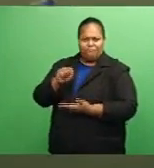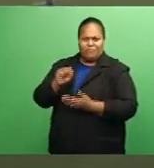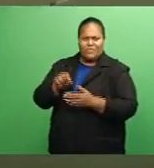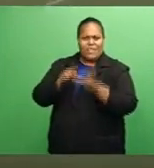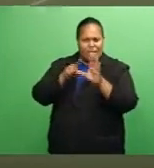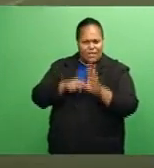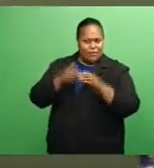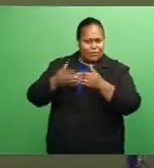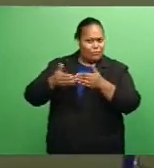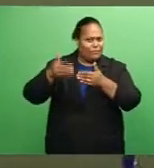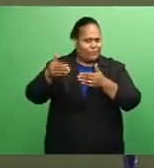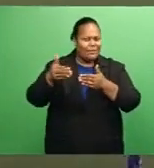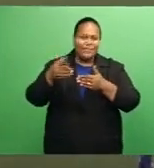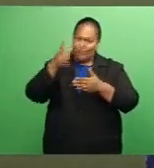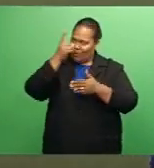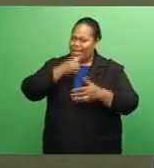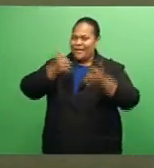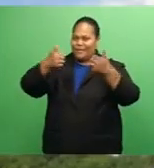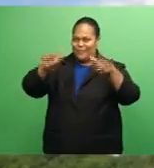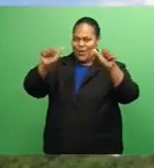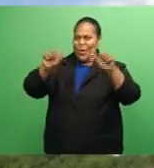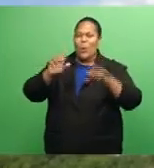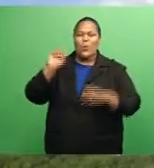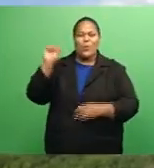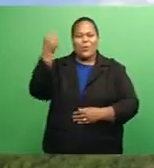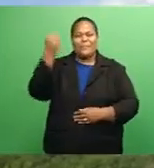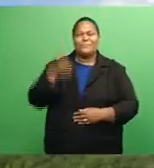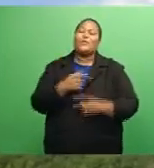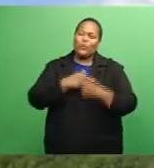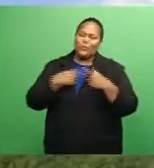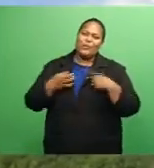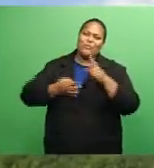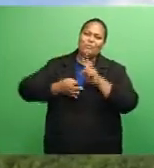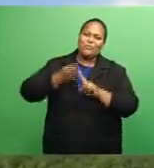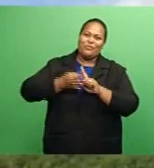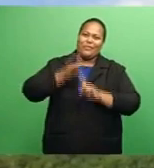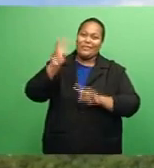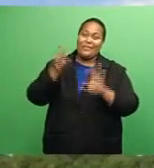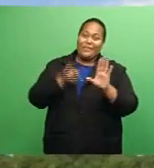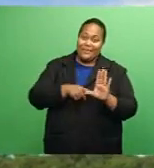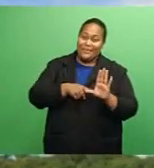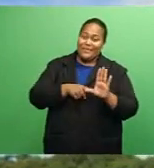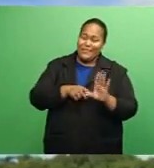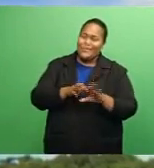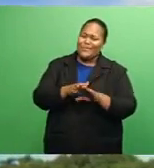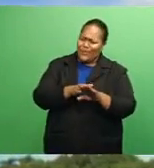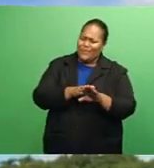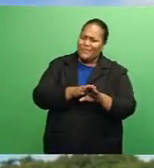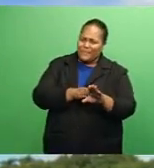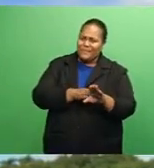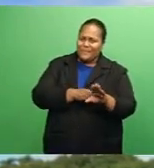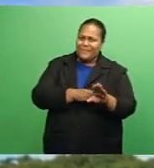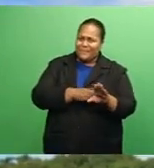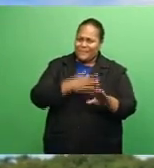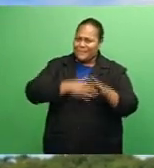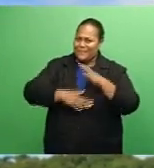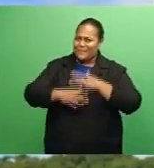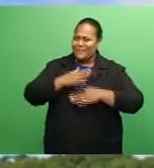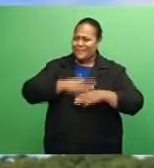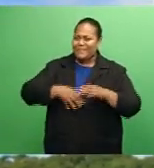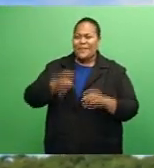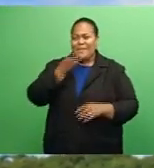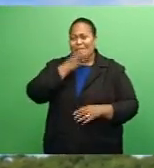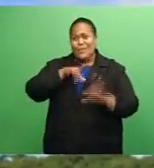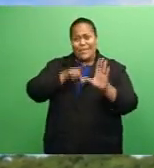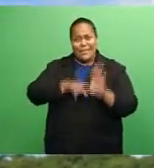top. We are improving year by year, and slowly, maybe a few years to come, we